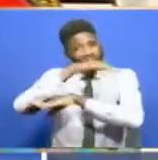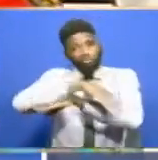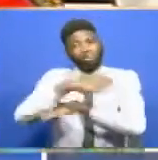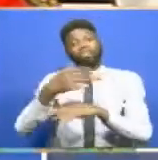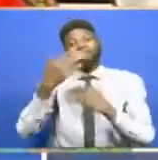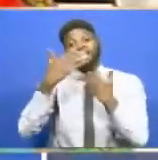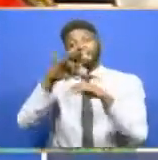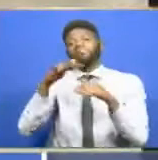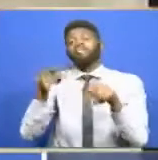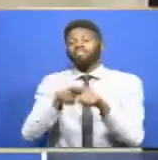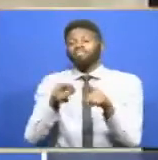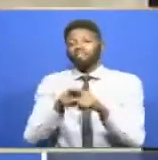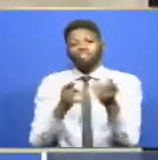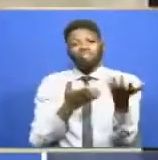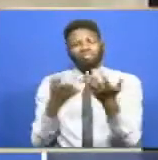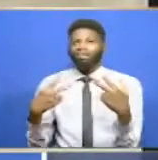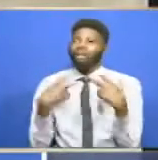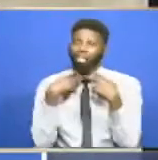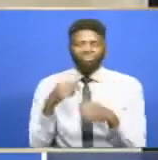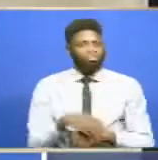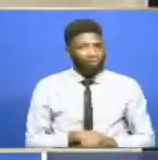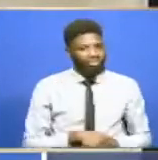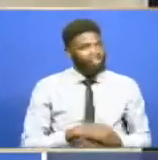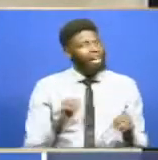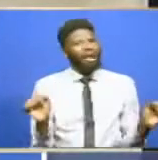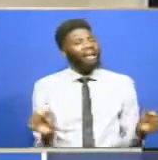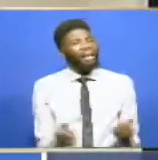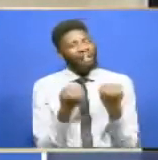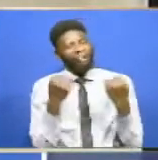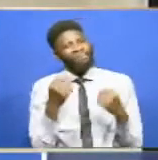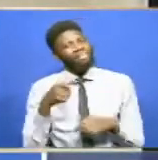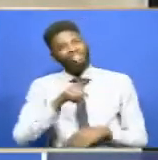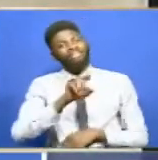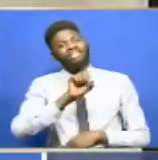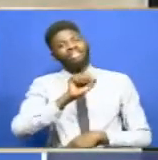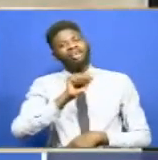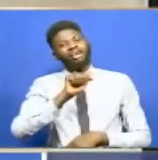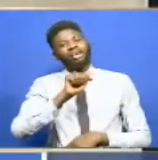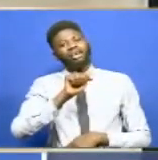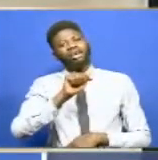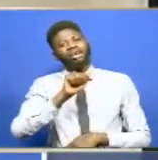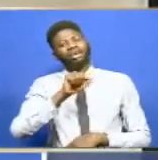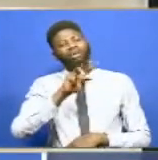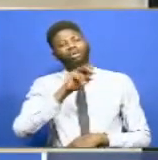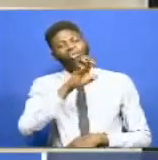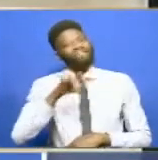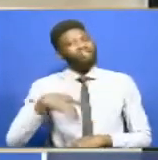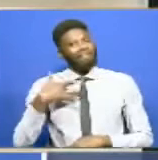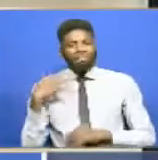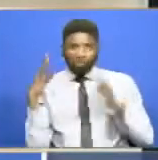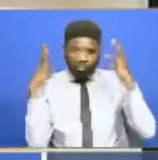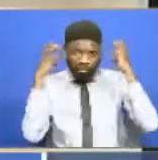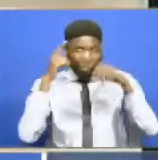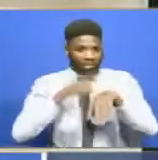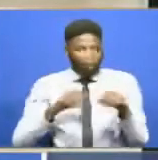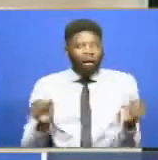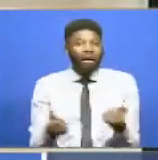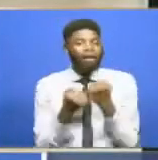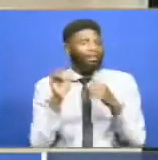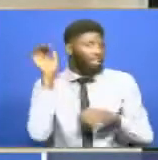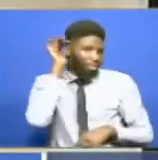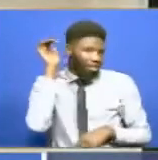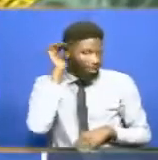Right. Mm-hmm. It must have been very disturbing for you, Salome, mm-hmm. when you heard that Kibera was now one of the hotspots